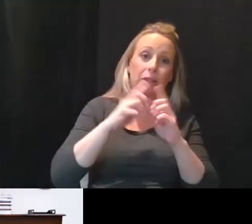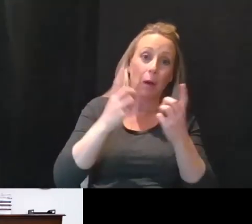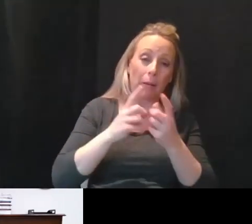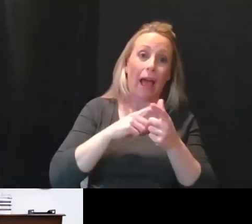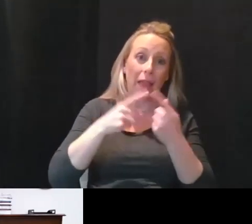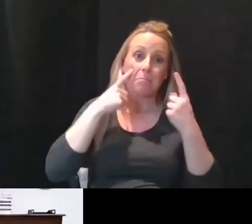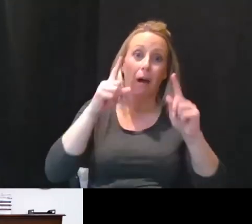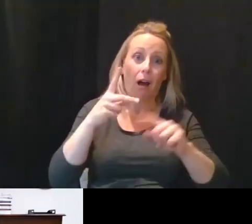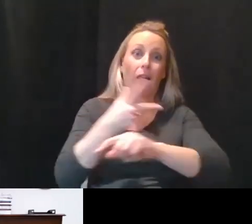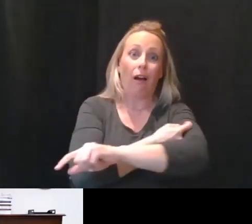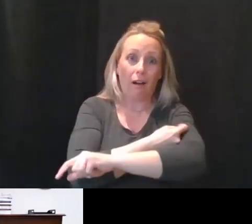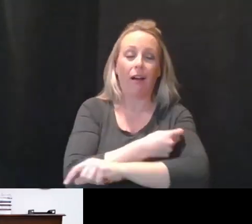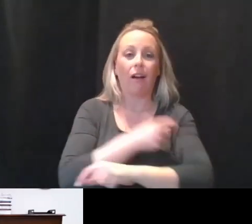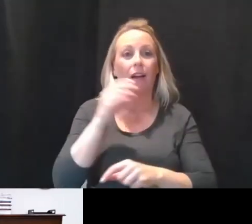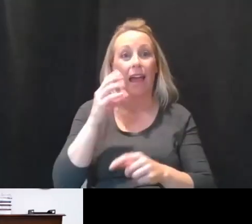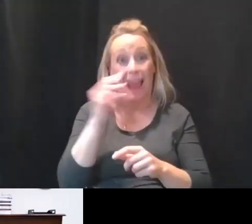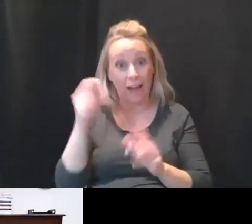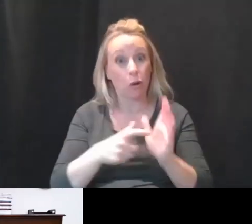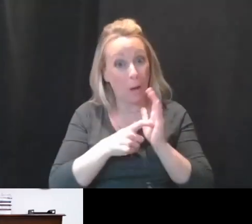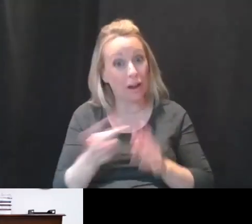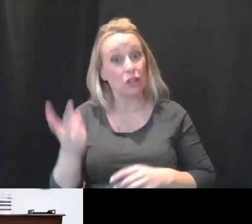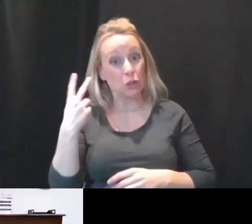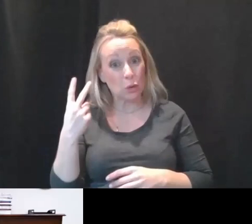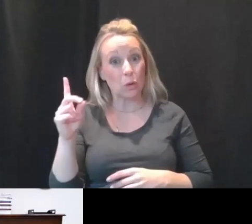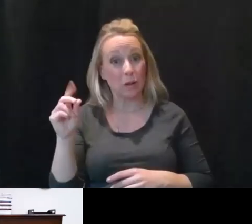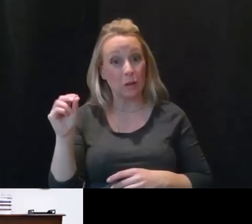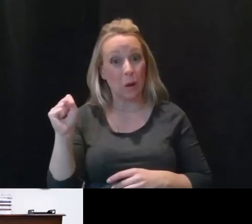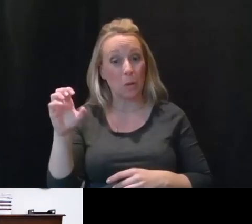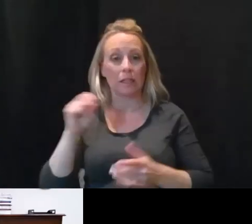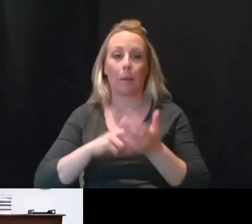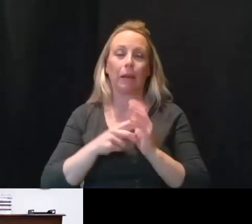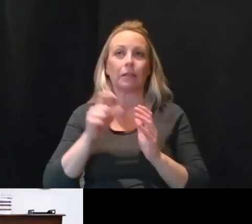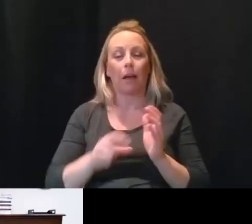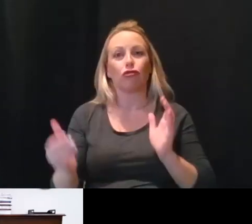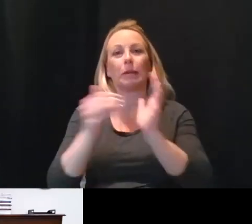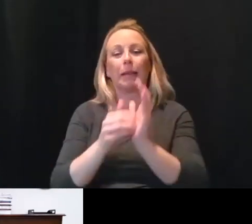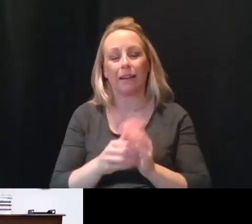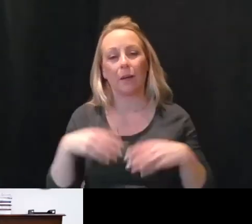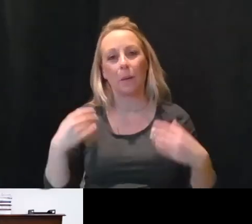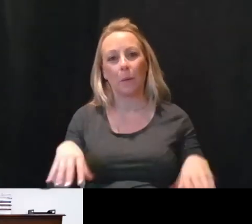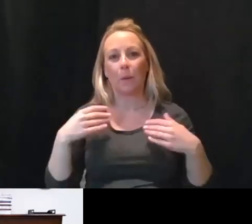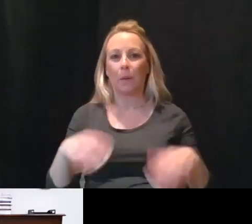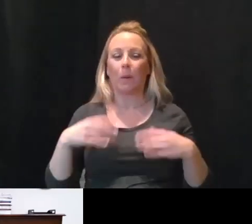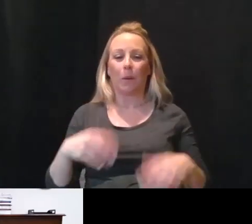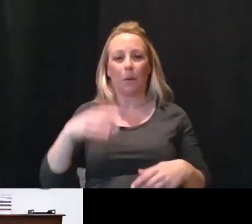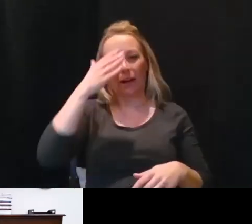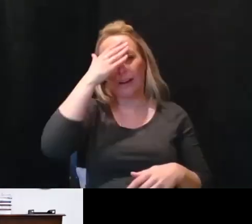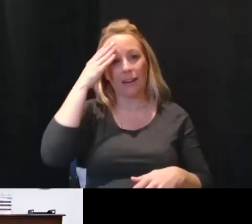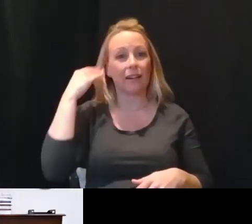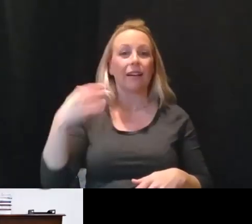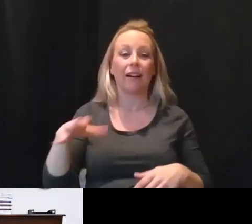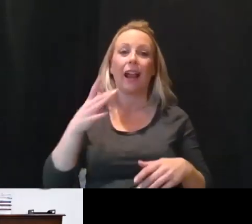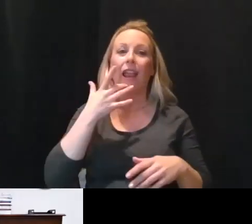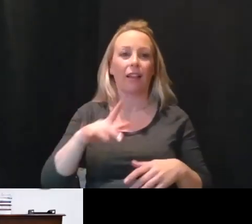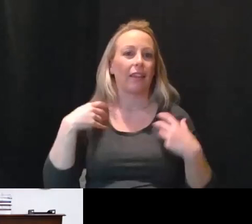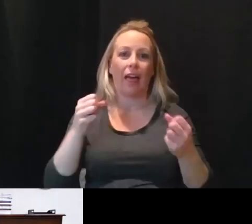this vaccine requires 2 doses, so the process must be repeated. Thankfully, the health department is not doing this alone.